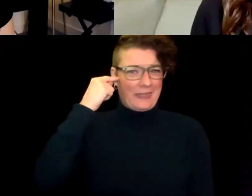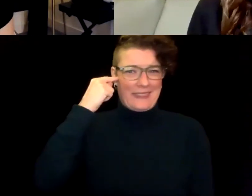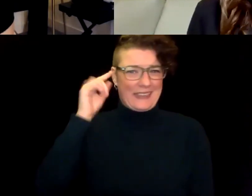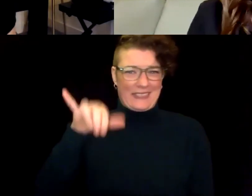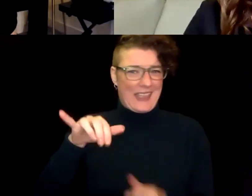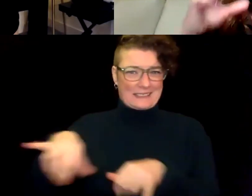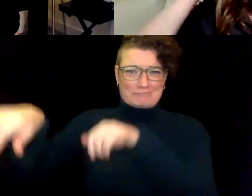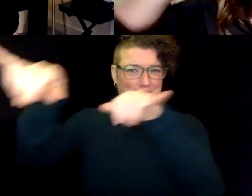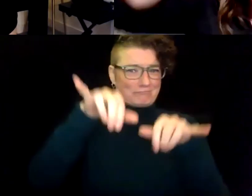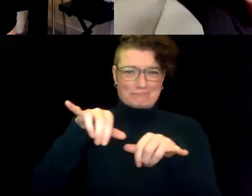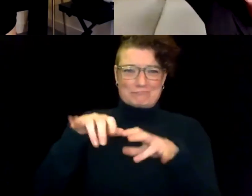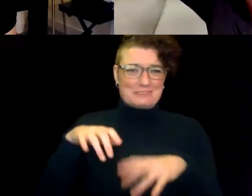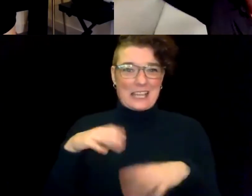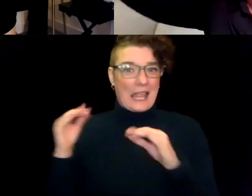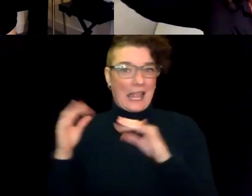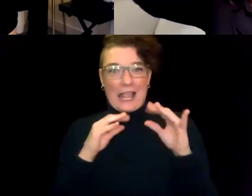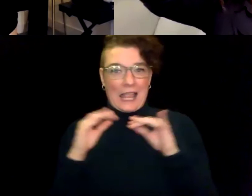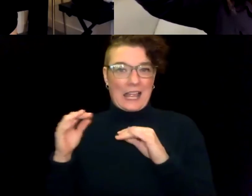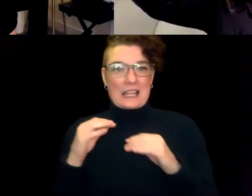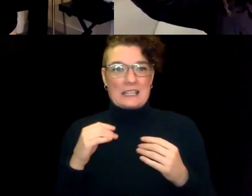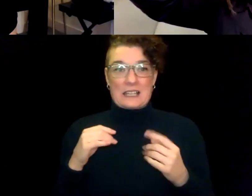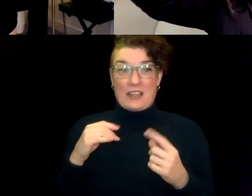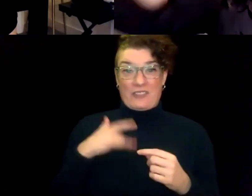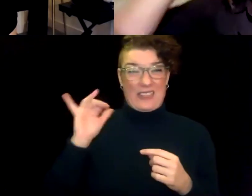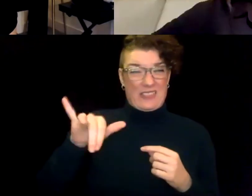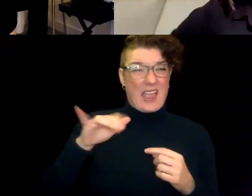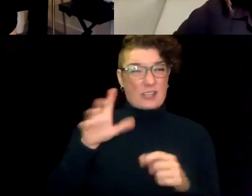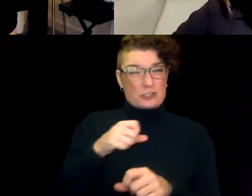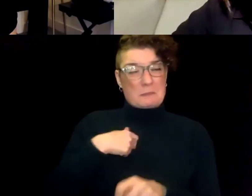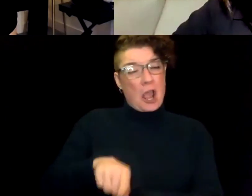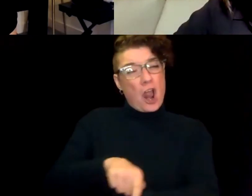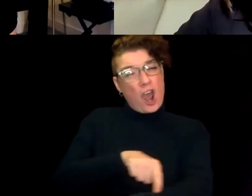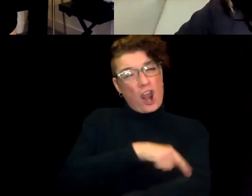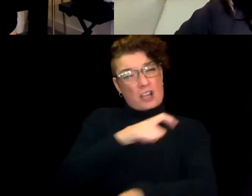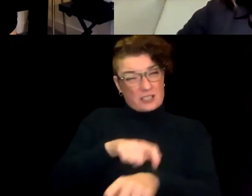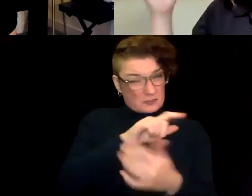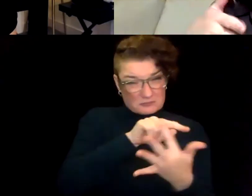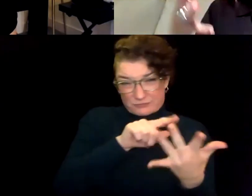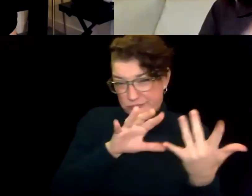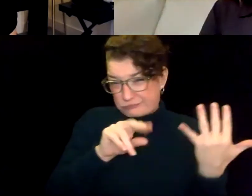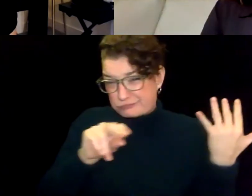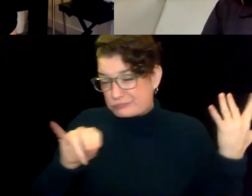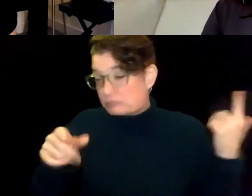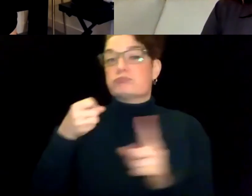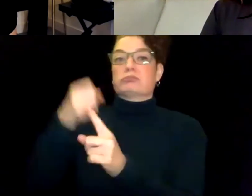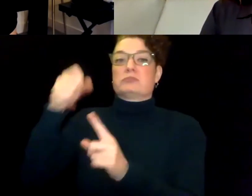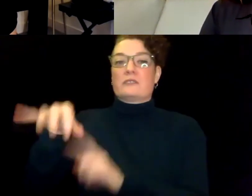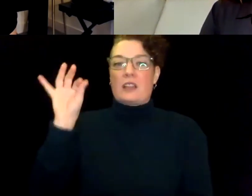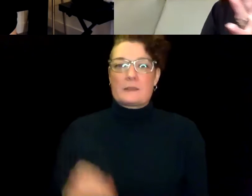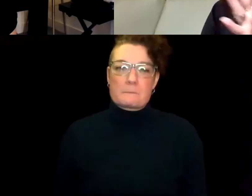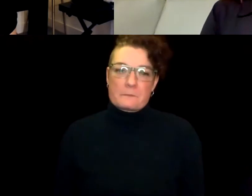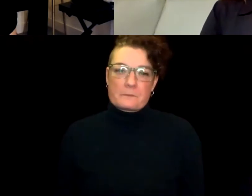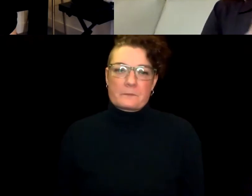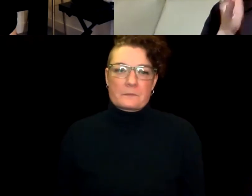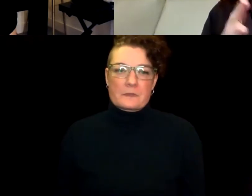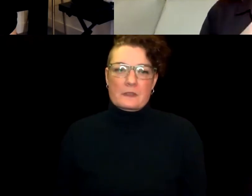true. I think it takes a long time to find. But I want to go to this, the question